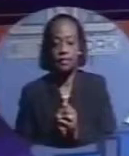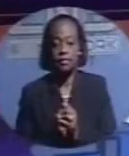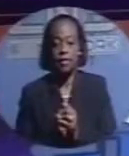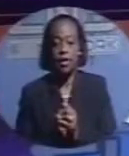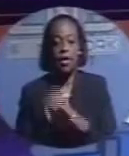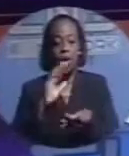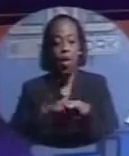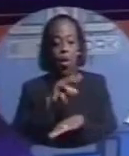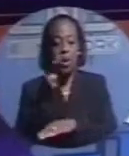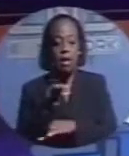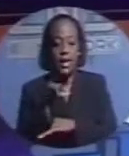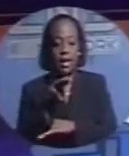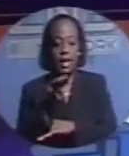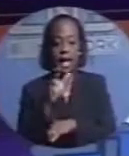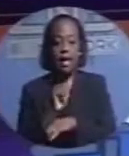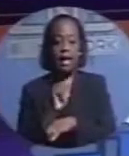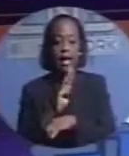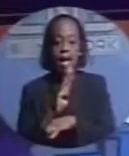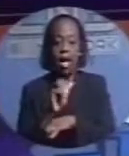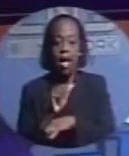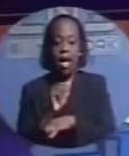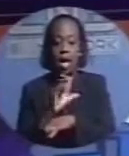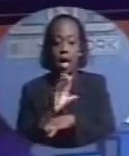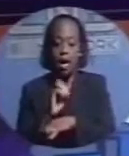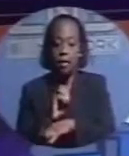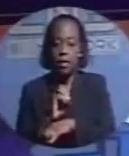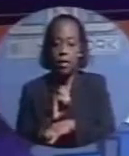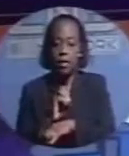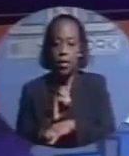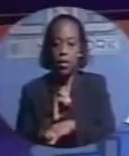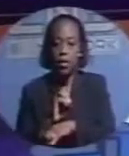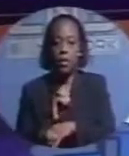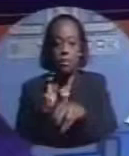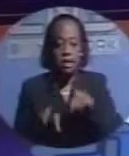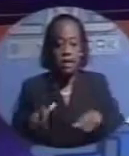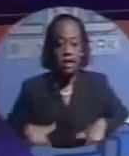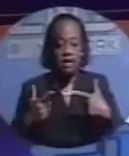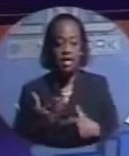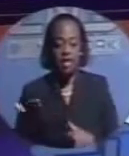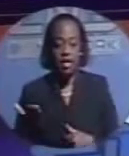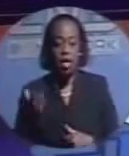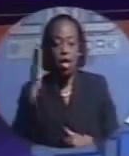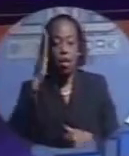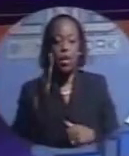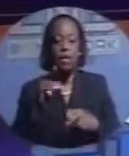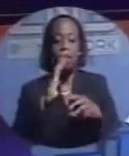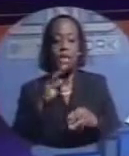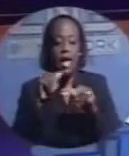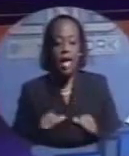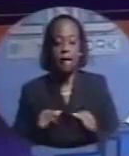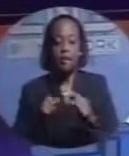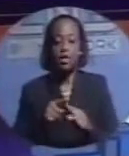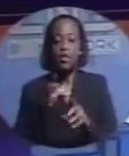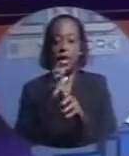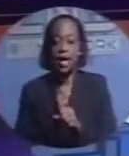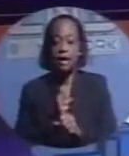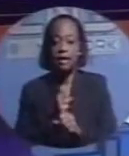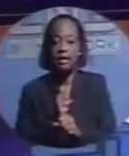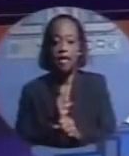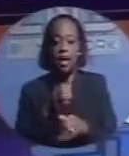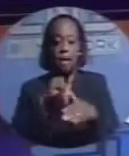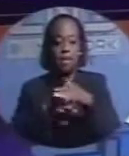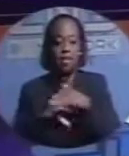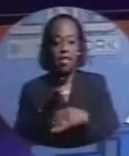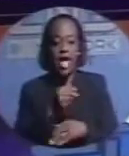Well, come Monday, Abaco residents will be able to obtain certified copies of birth and death certificates from the administrator's office. The